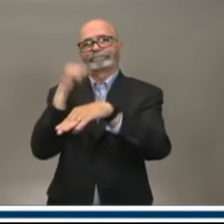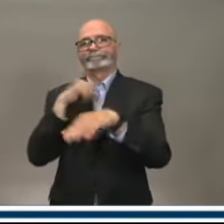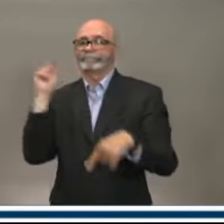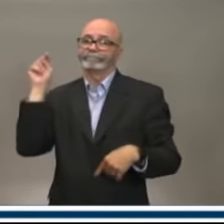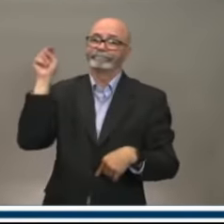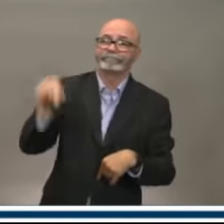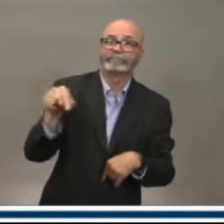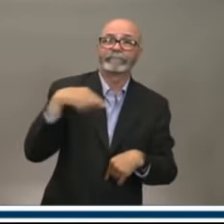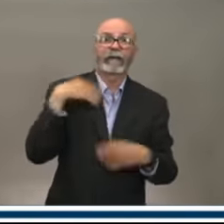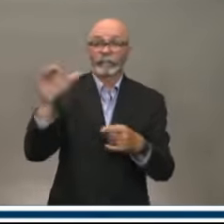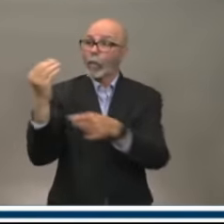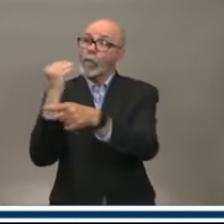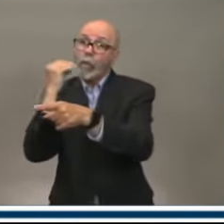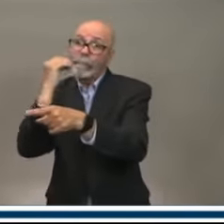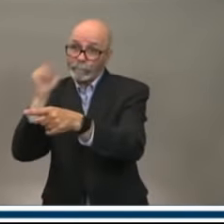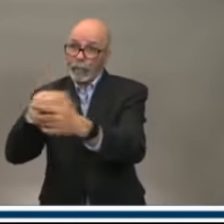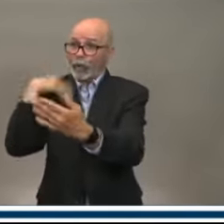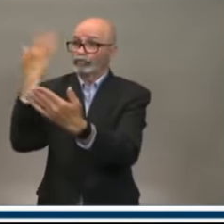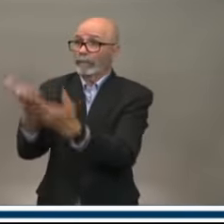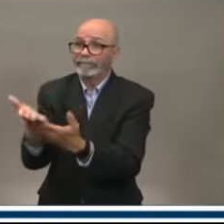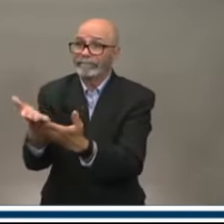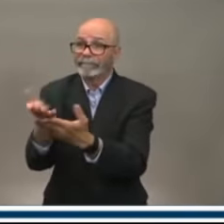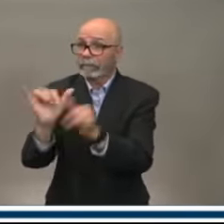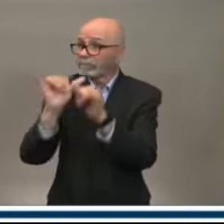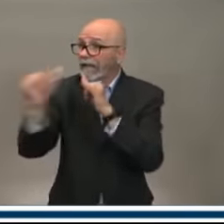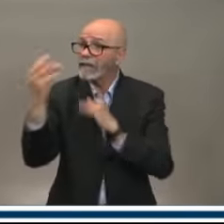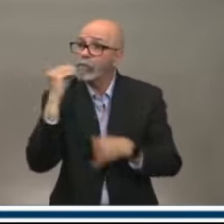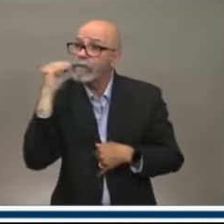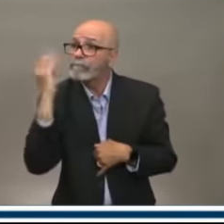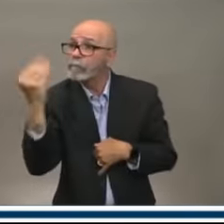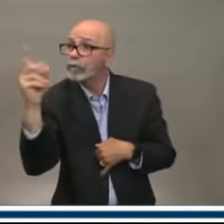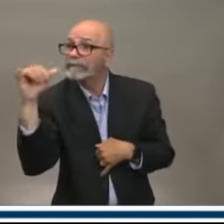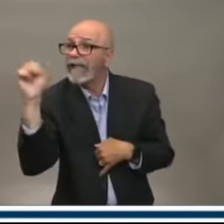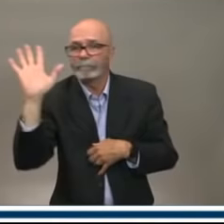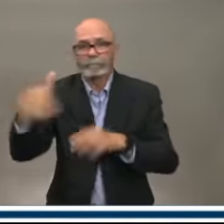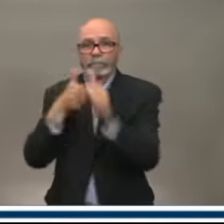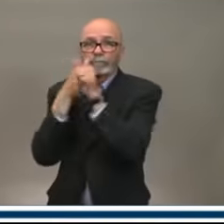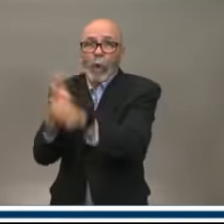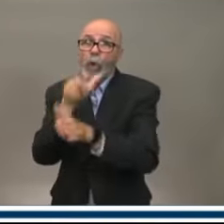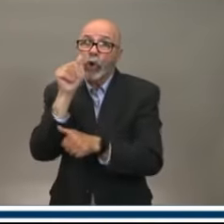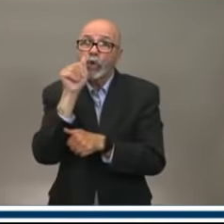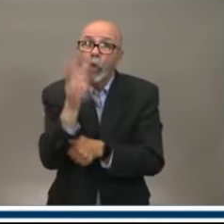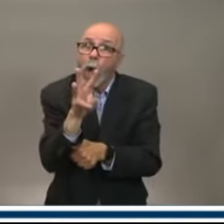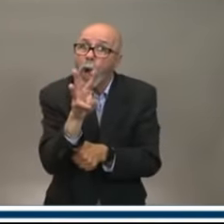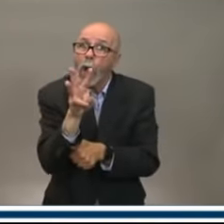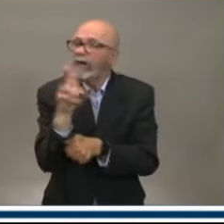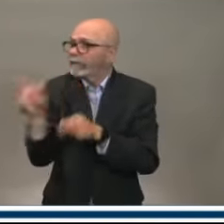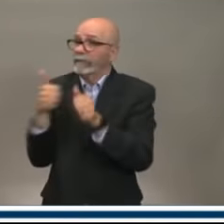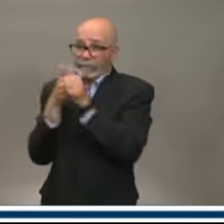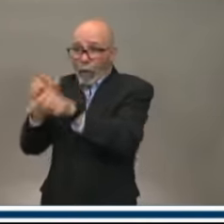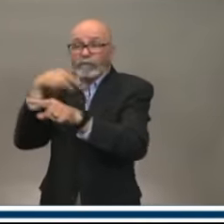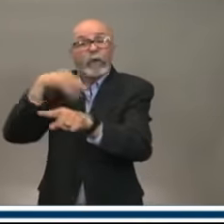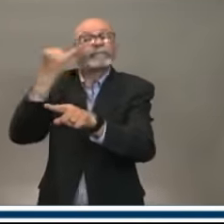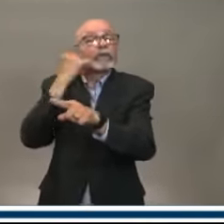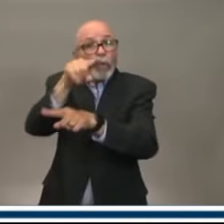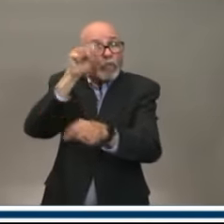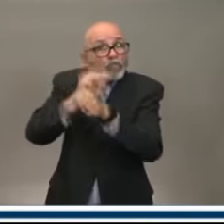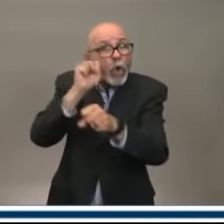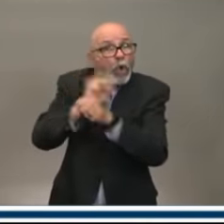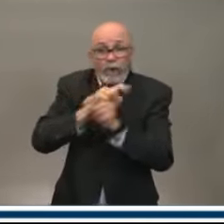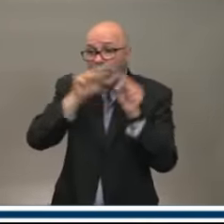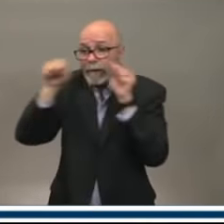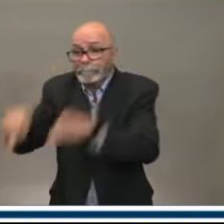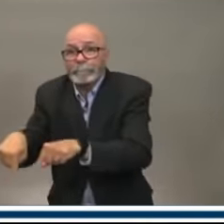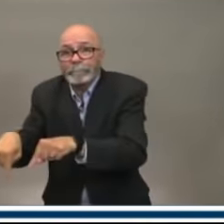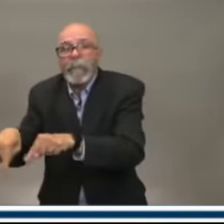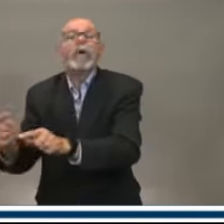self-isolate for 14 days, knowing people who come in, they're allowed to come in for essential service work. They can come in and they need to go home that day.